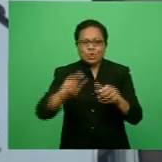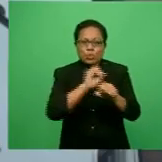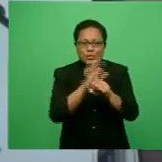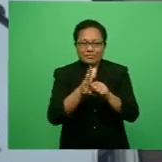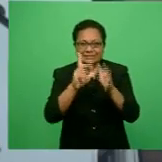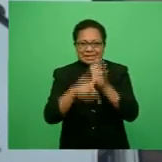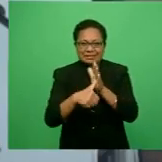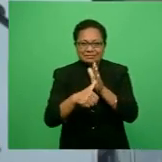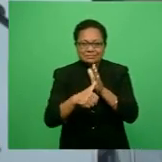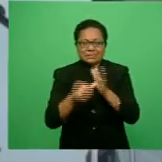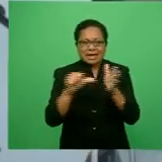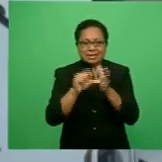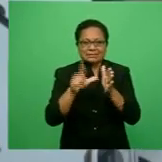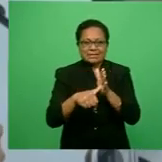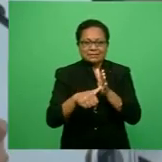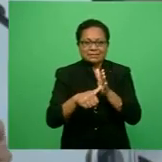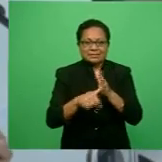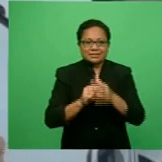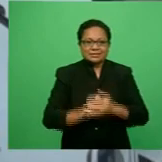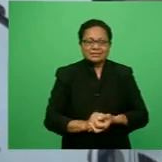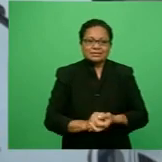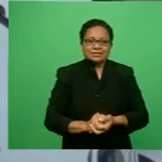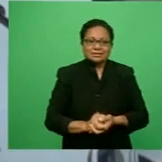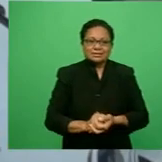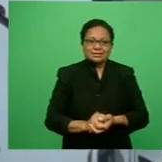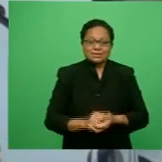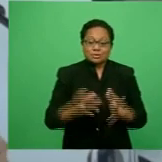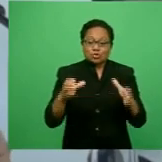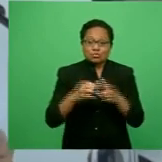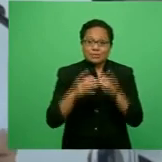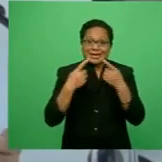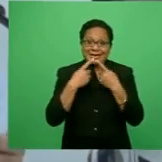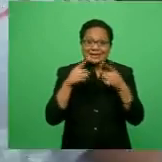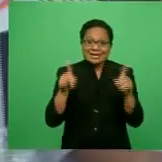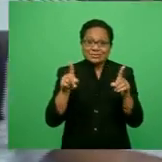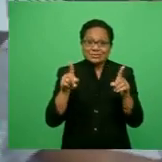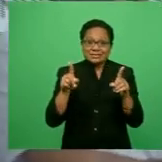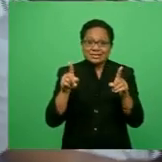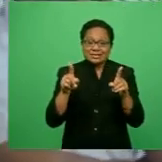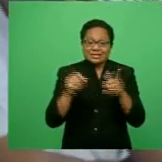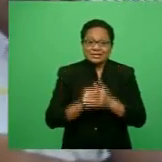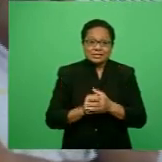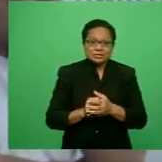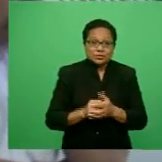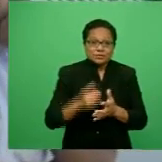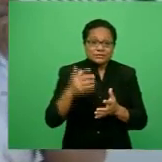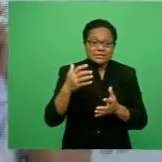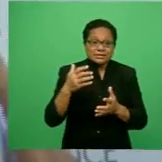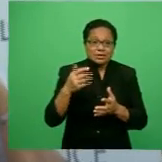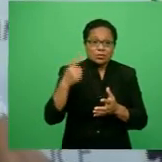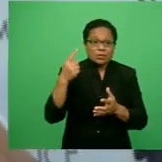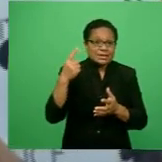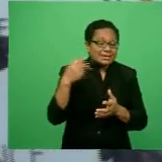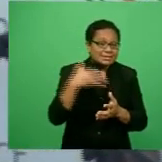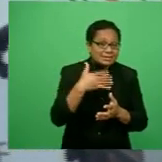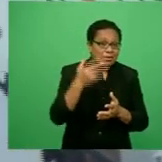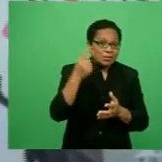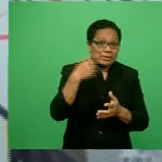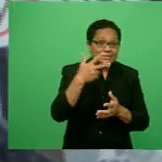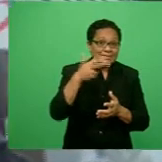posted after-tax profit of $15.7 million on a revenue of $181.6